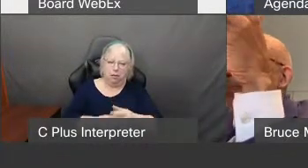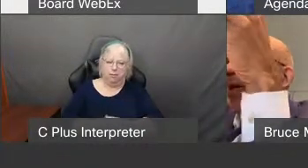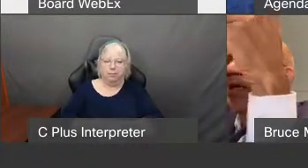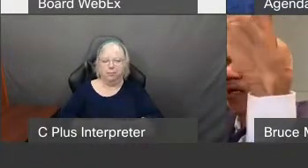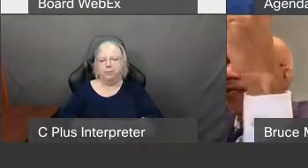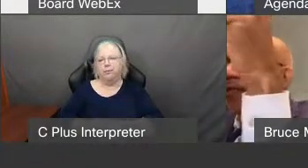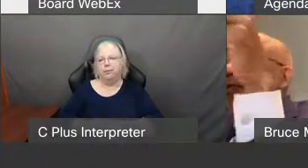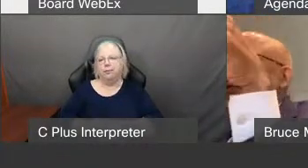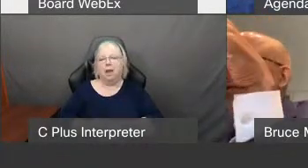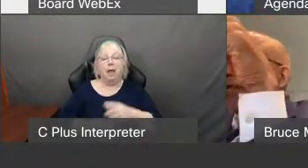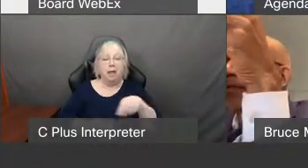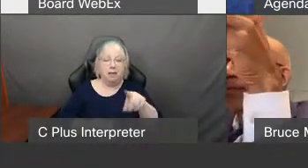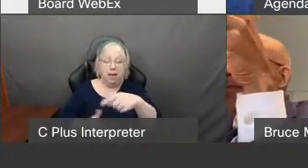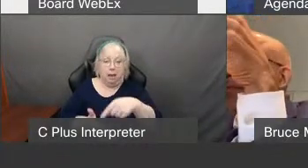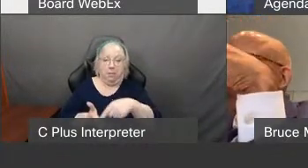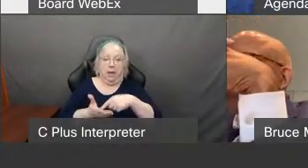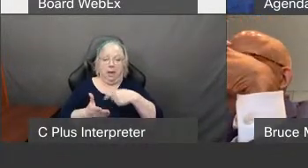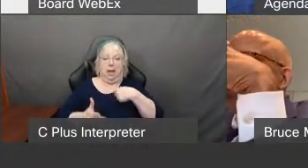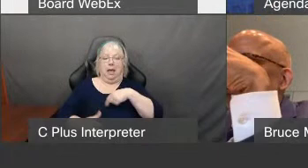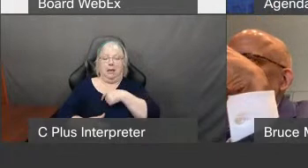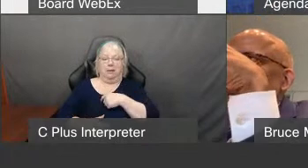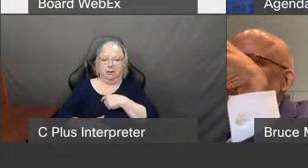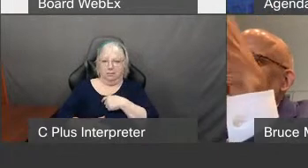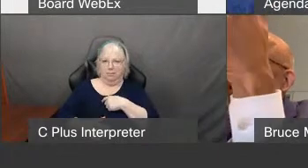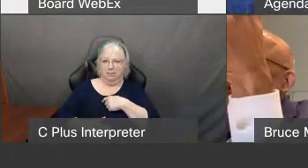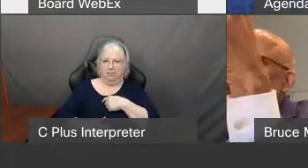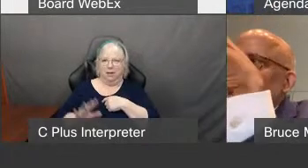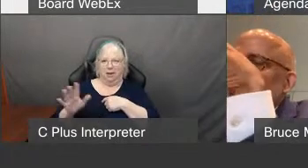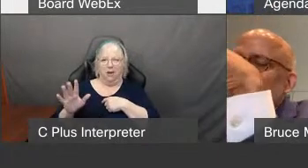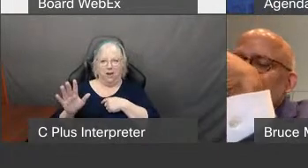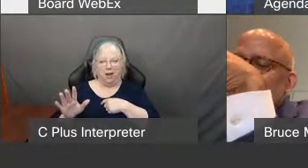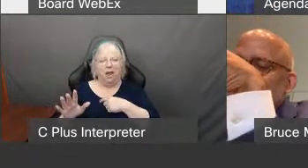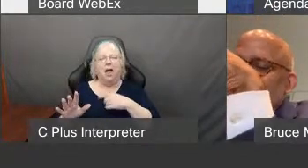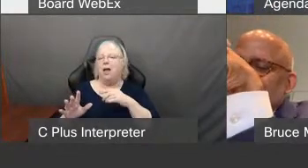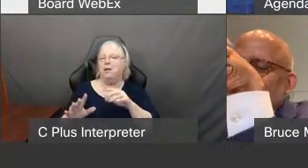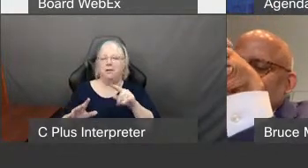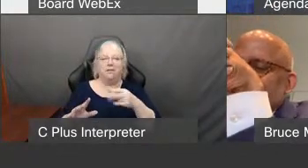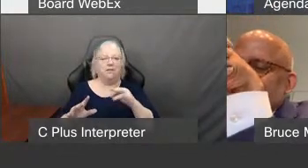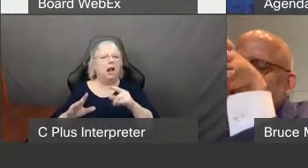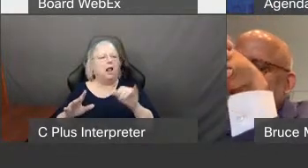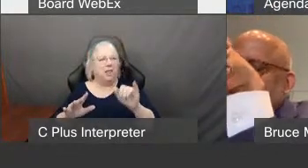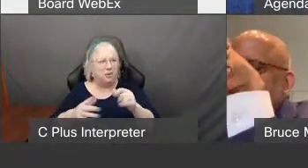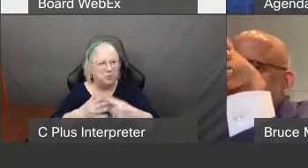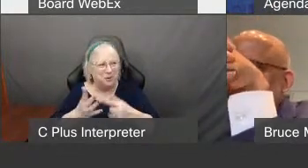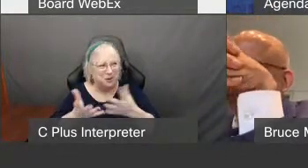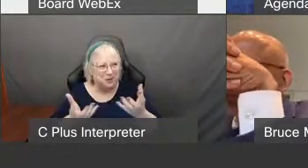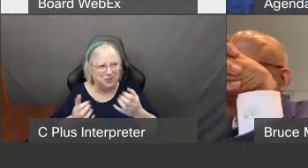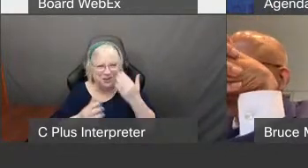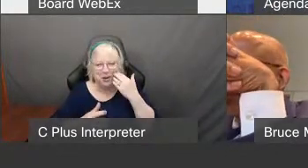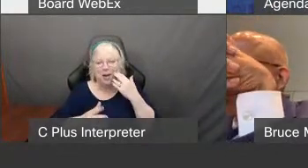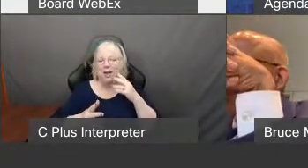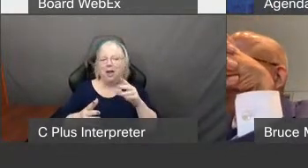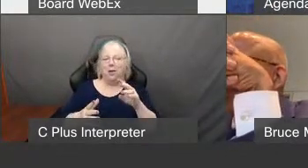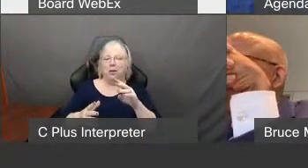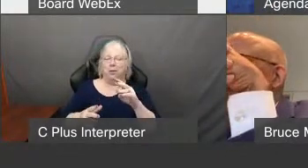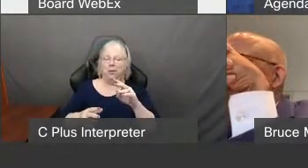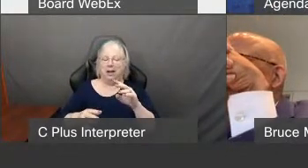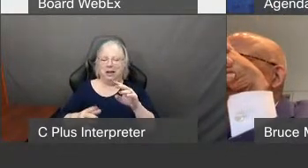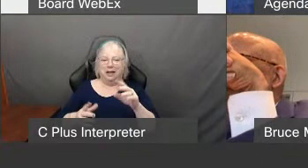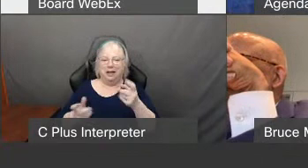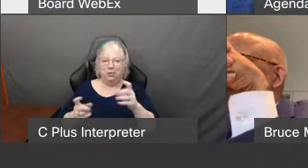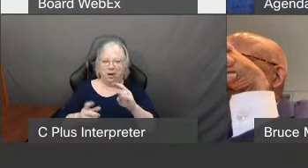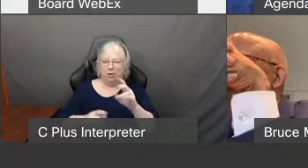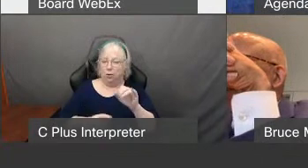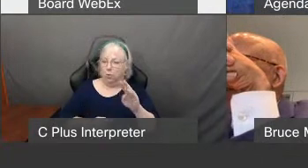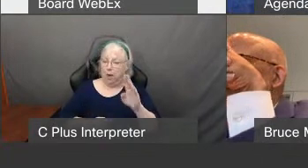That they pay us. That's what I'm going to ask. That's what. Yeah, that okay. They pay us. I'm sorry. And Mr. Moore, thank you for